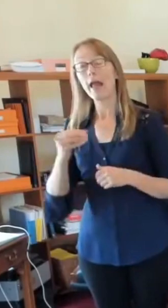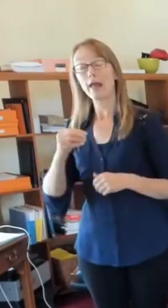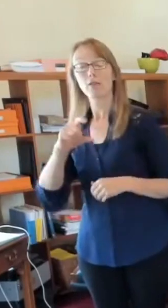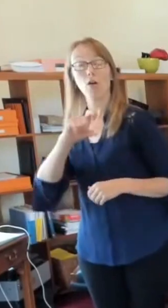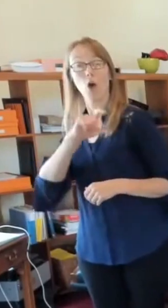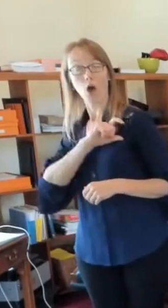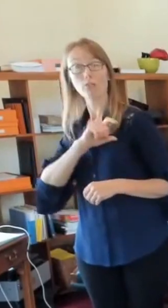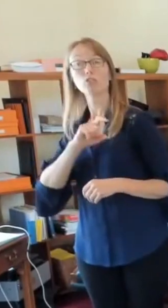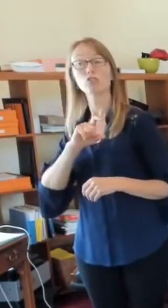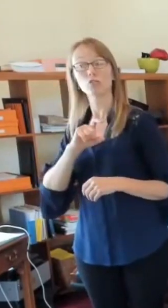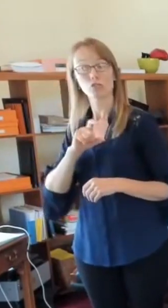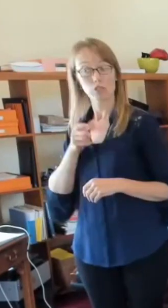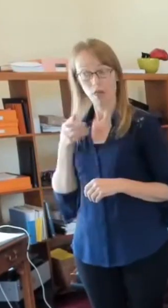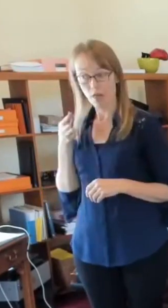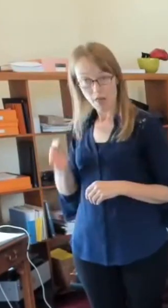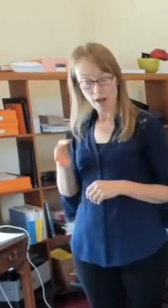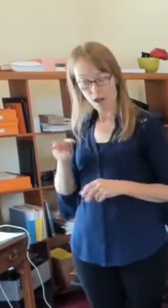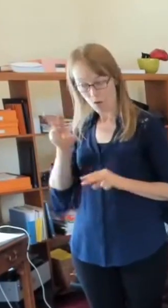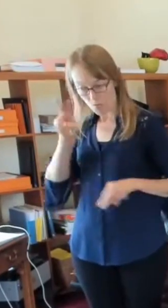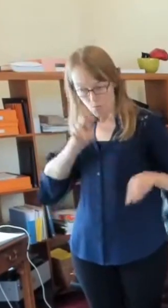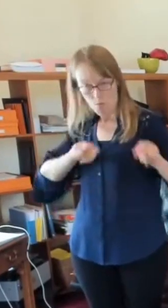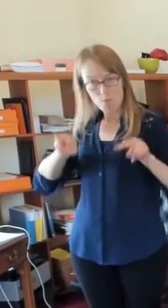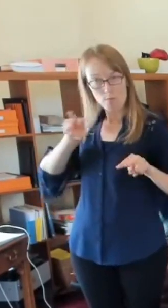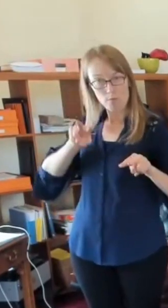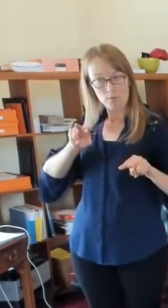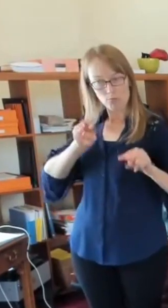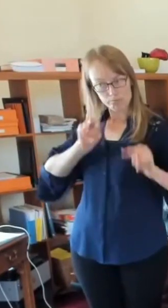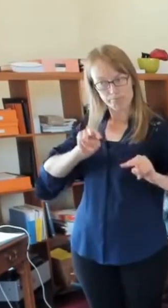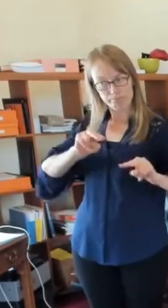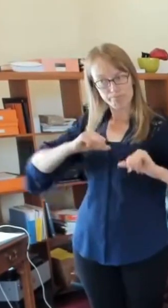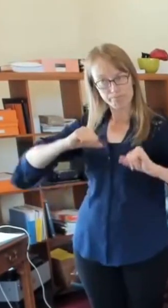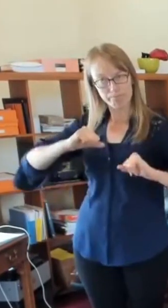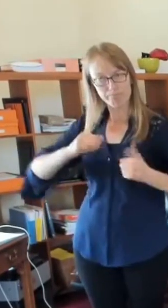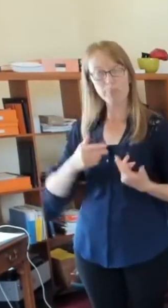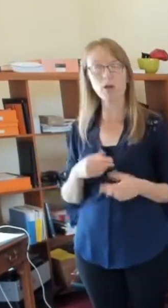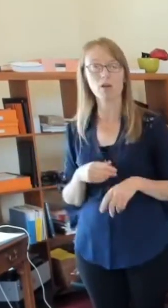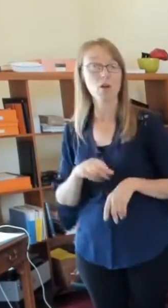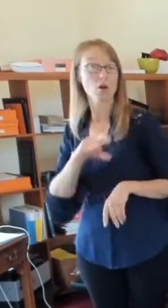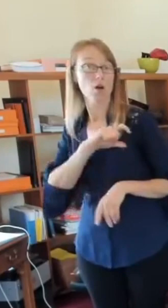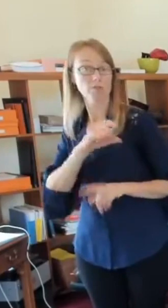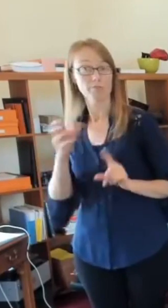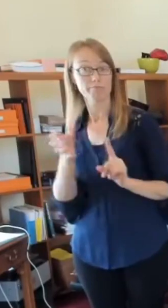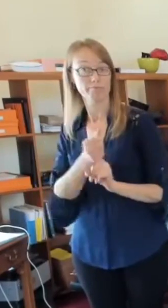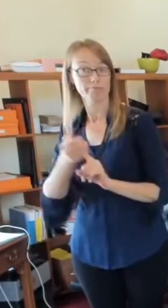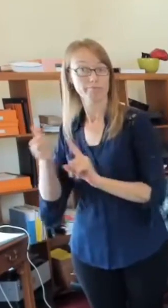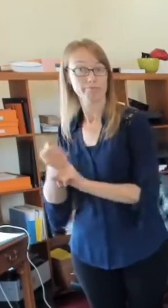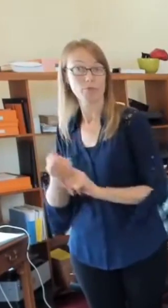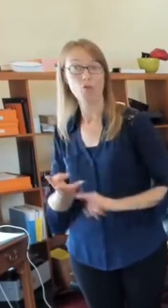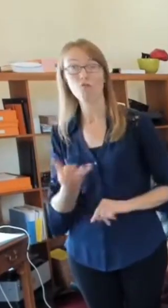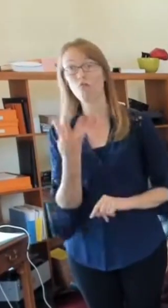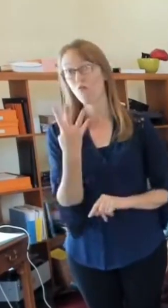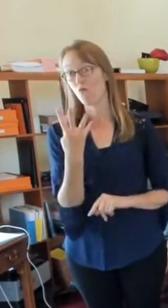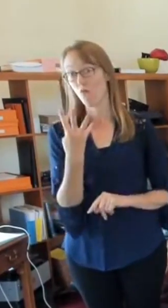in downtown. They made 4 arrests for felony fleeing,